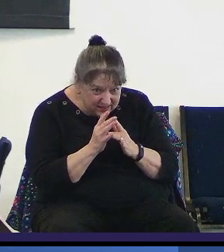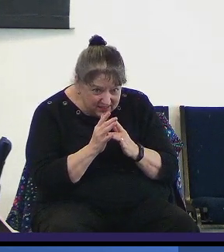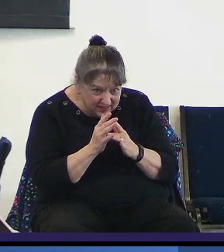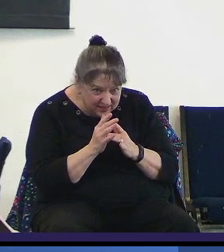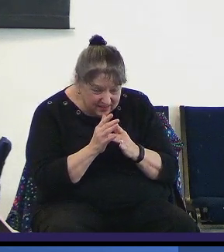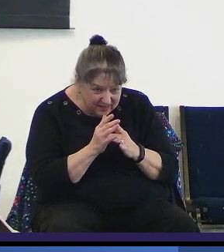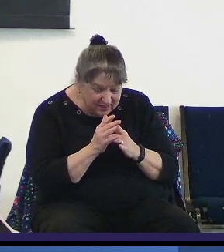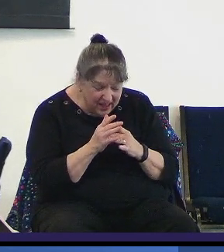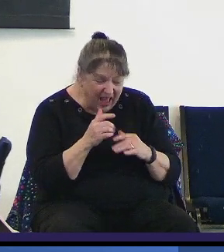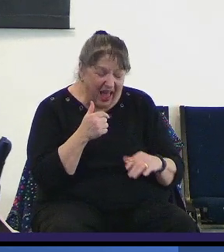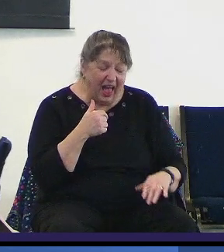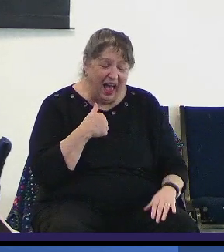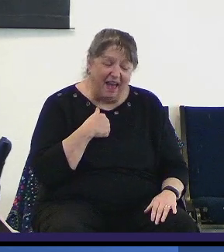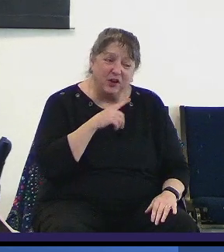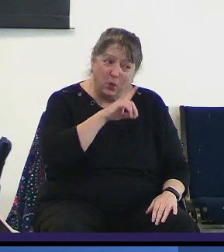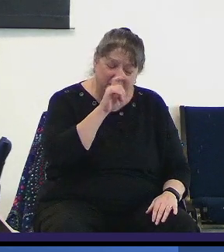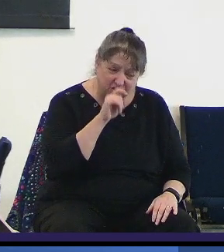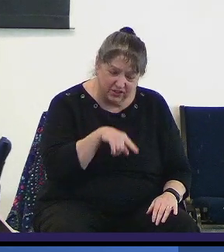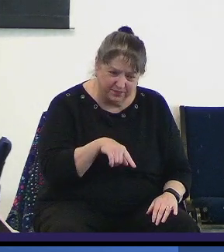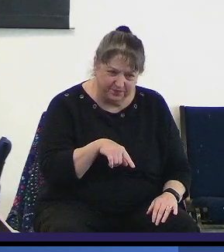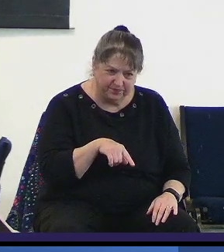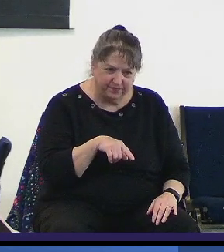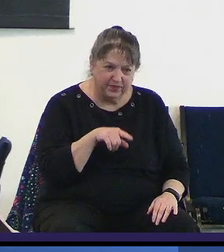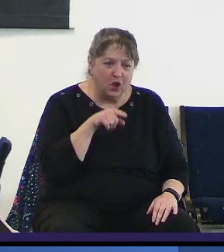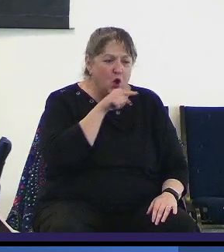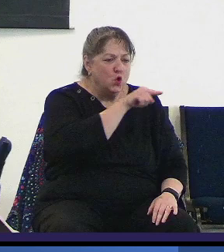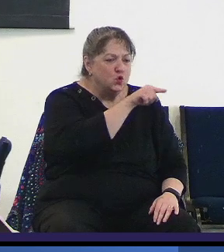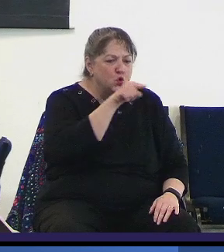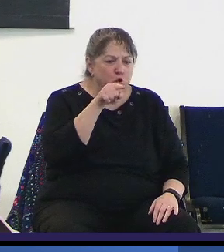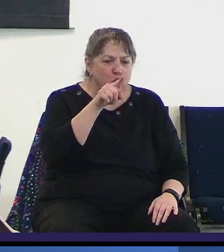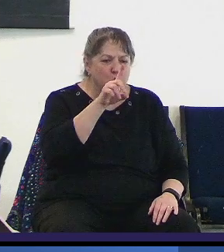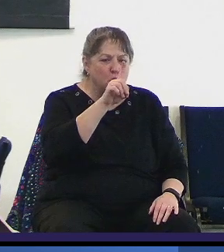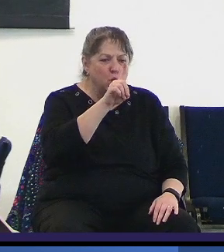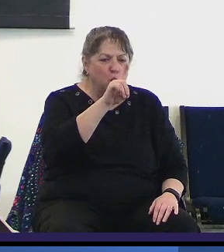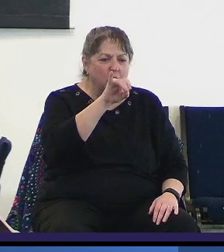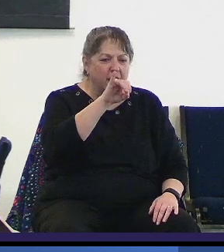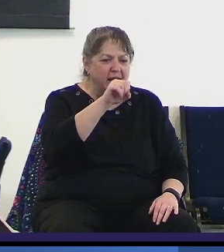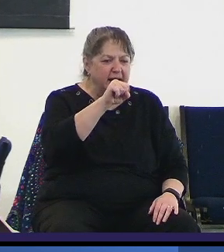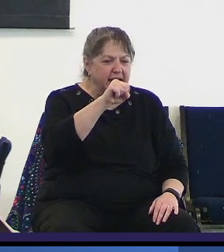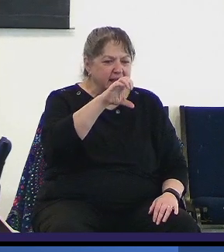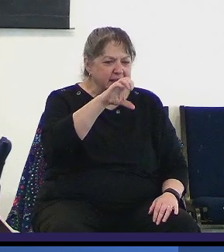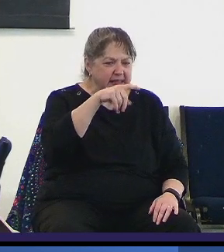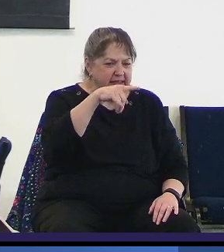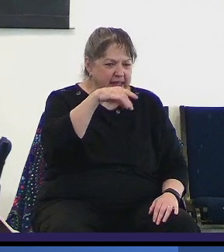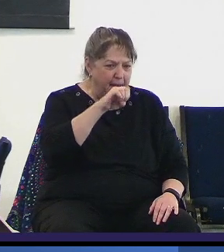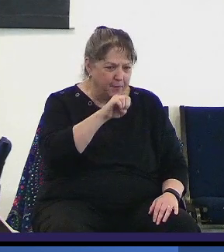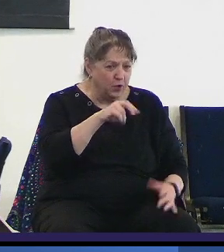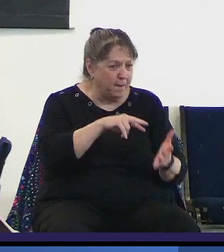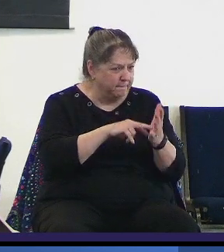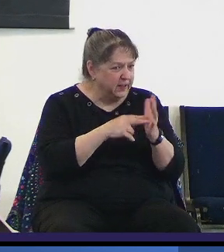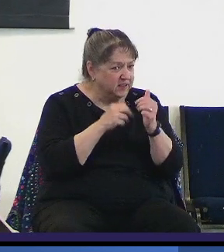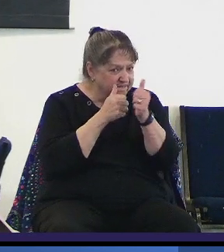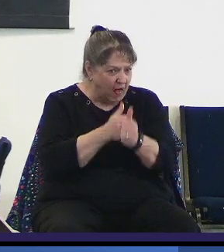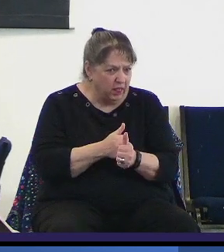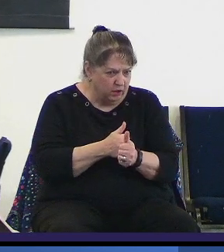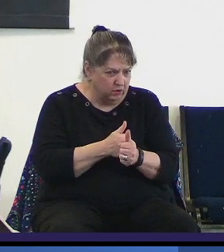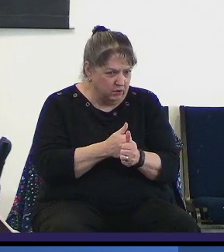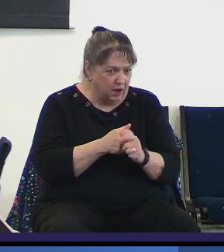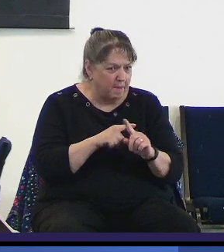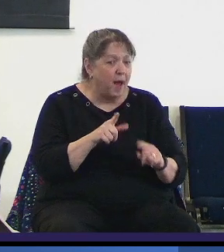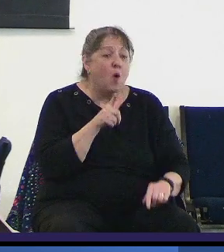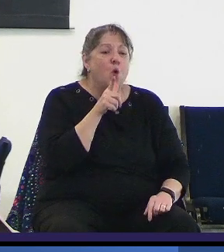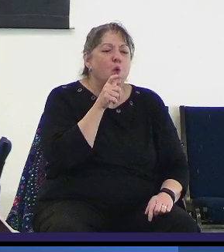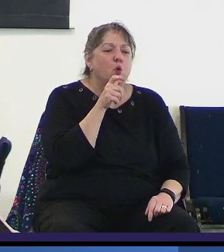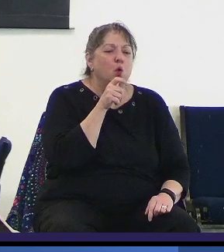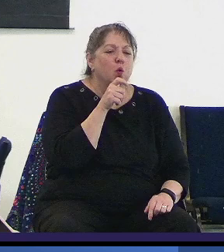a disciple of Jesus has Jesus living in his heart. He has a heart for Jesus. He seeks to know